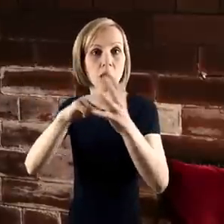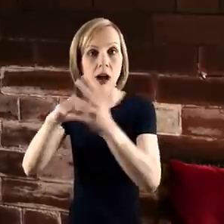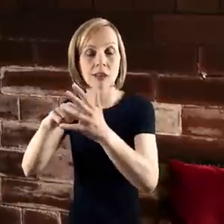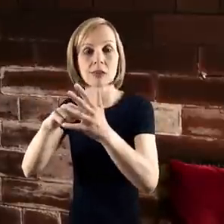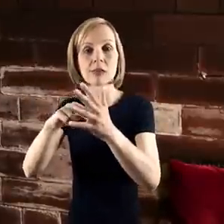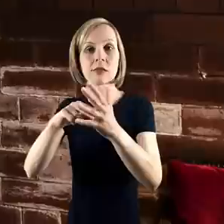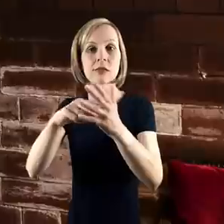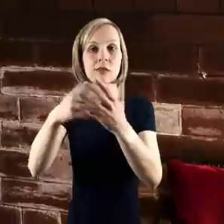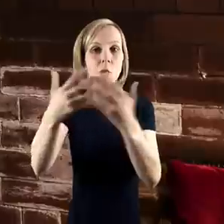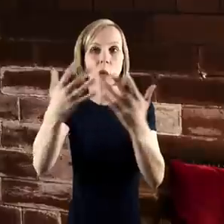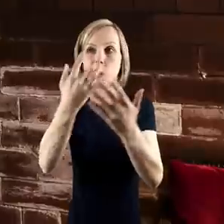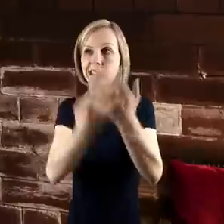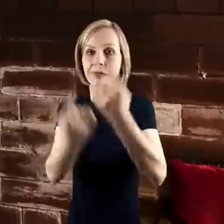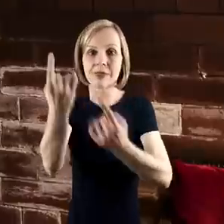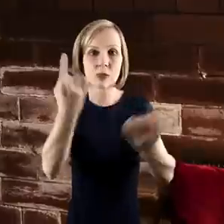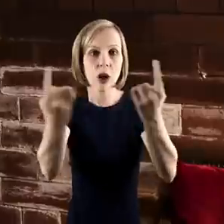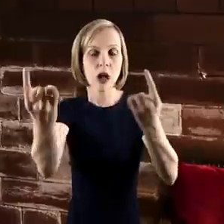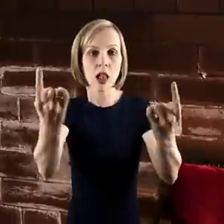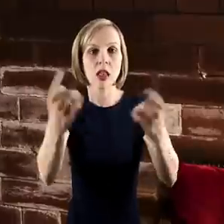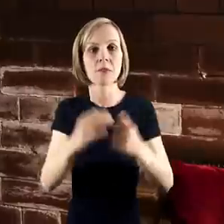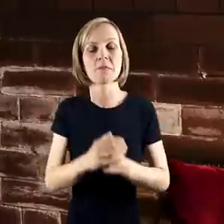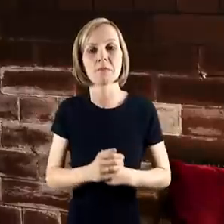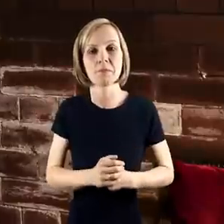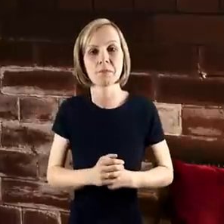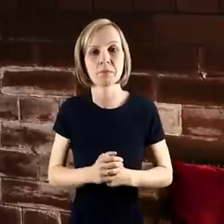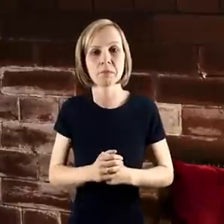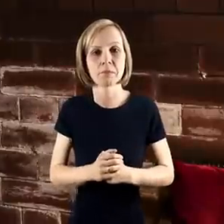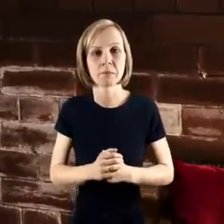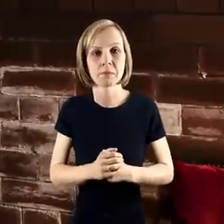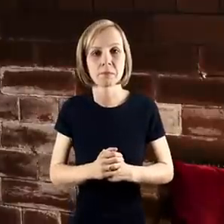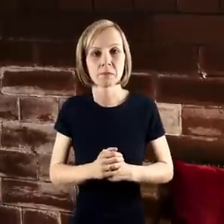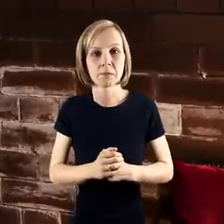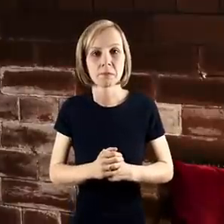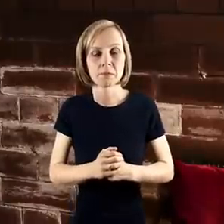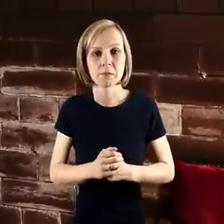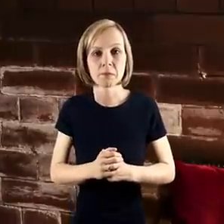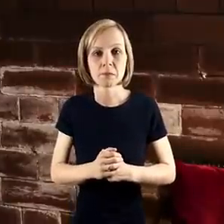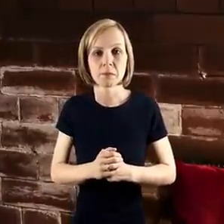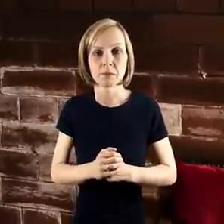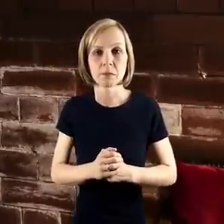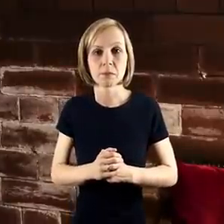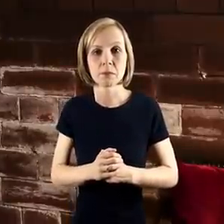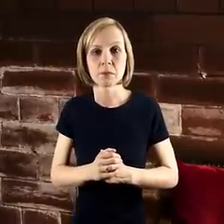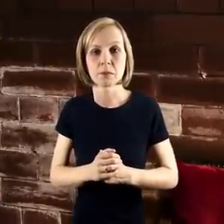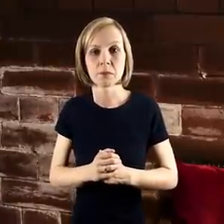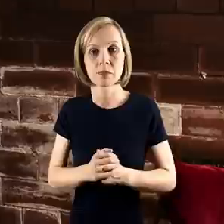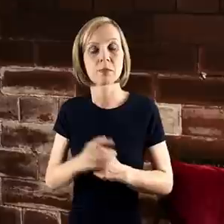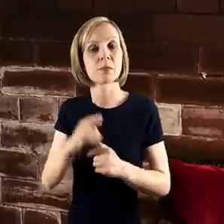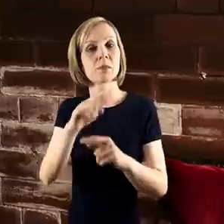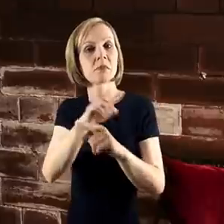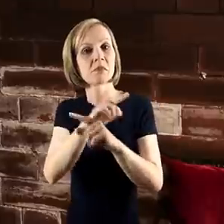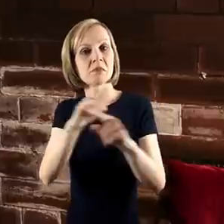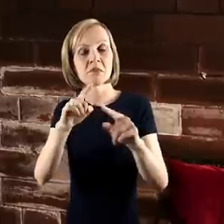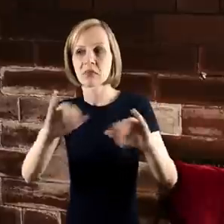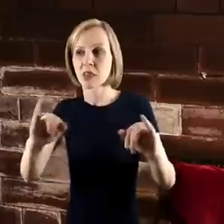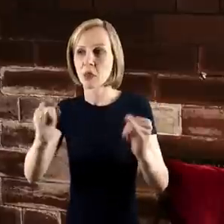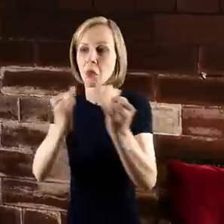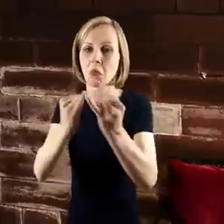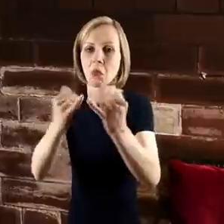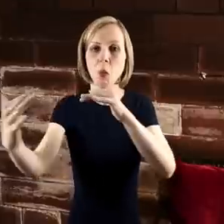organisations, or as individuals. Bring kindness and compassion into the places of strife and